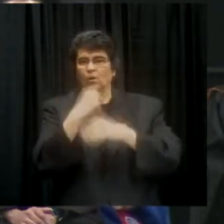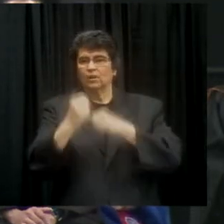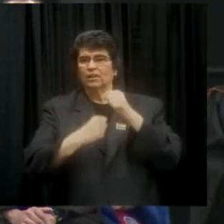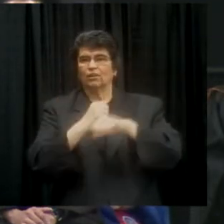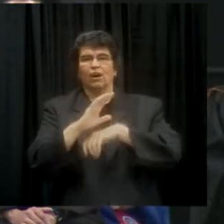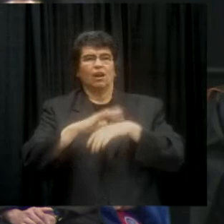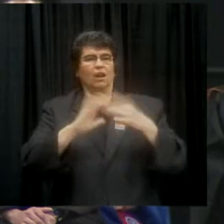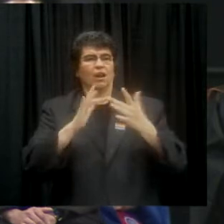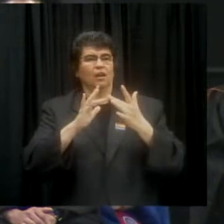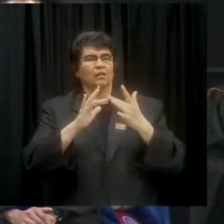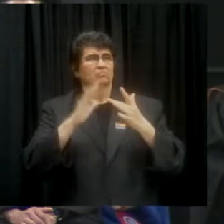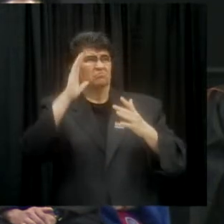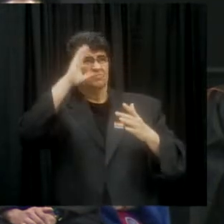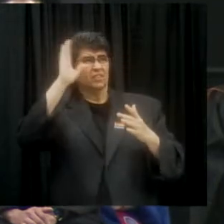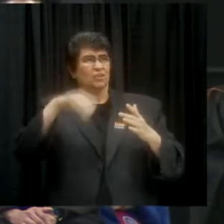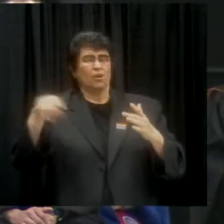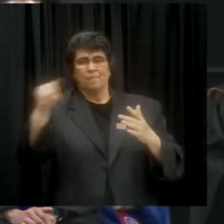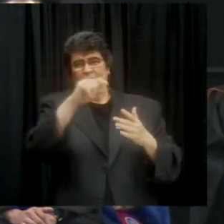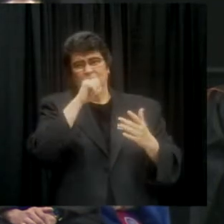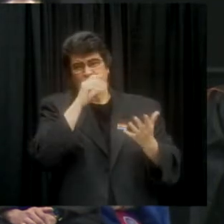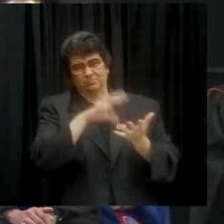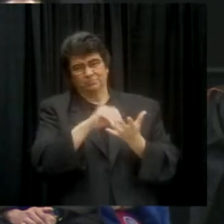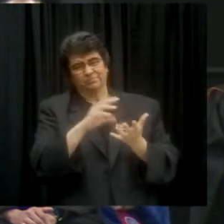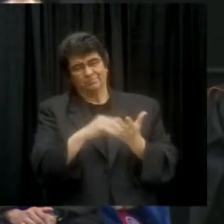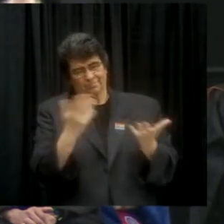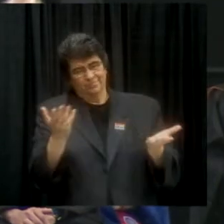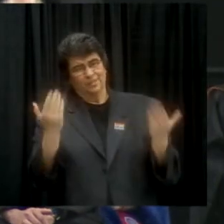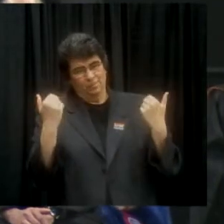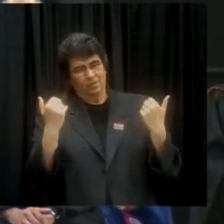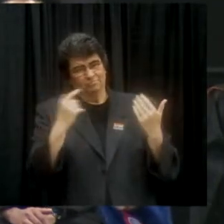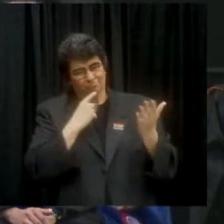online. I know y'all didn't learn much, come on, be for real.